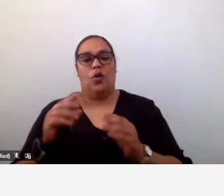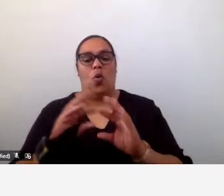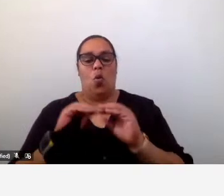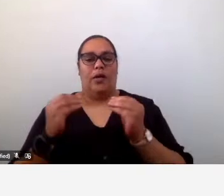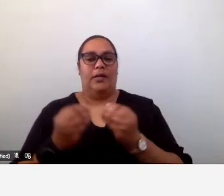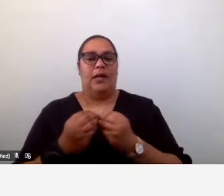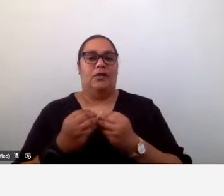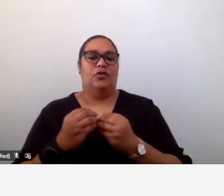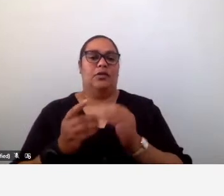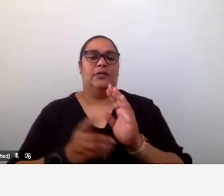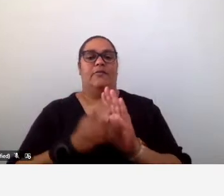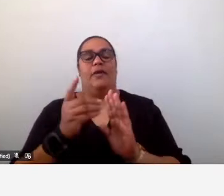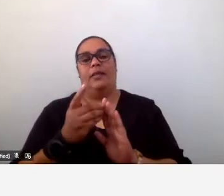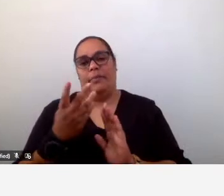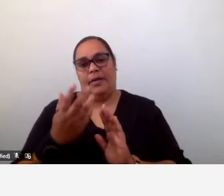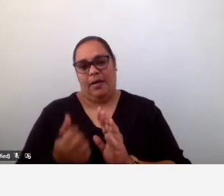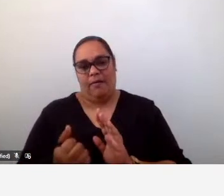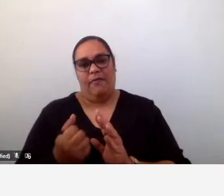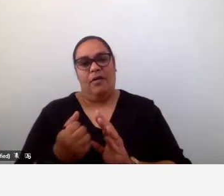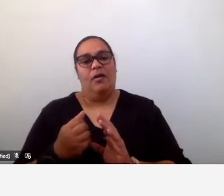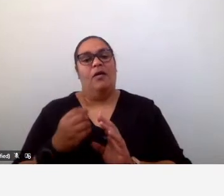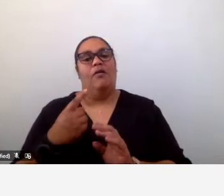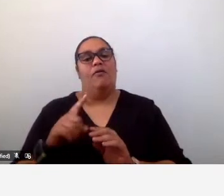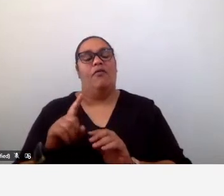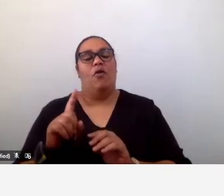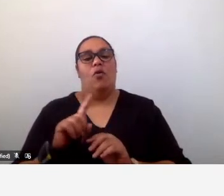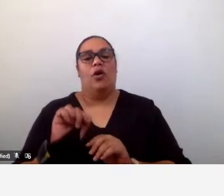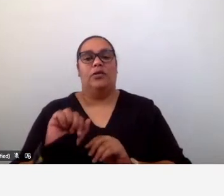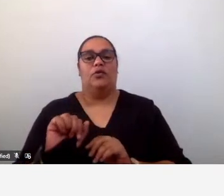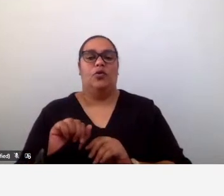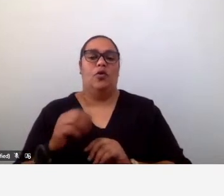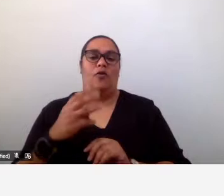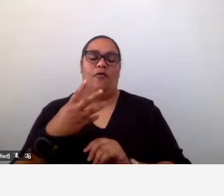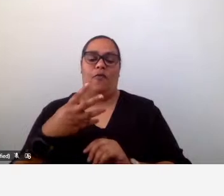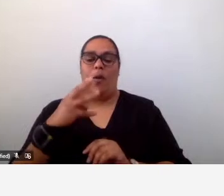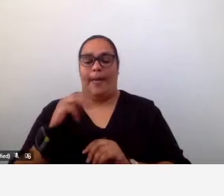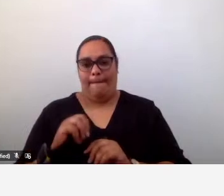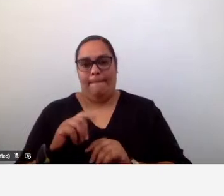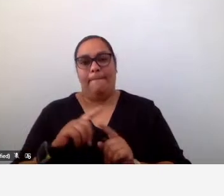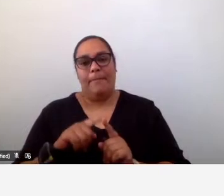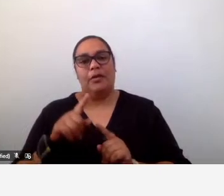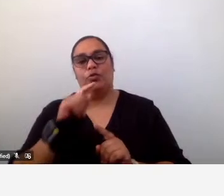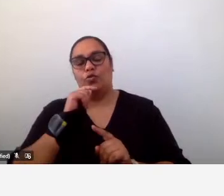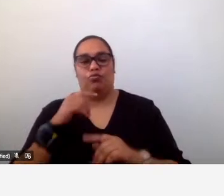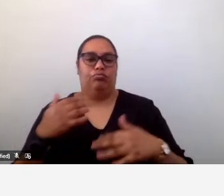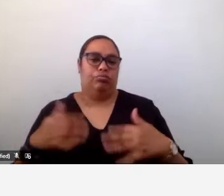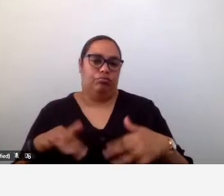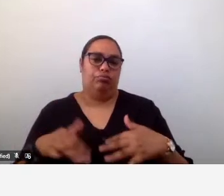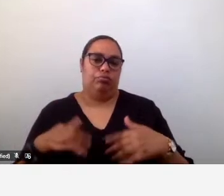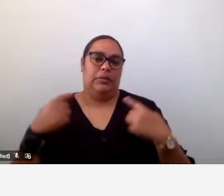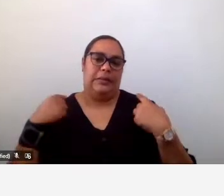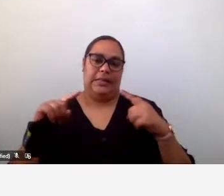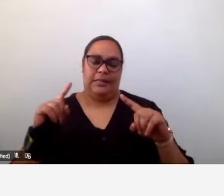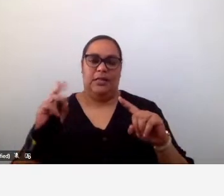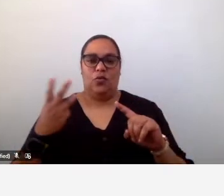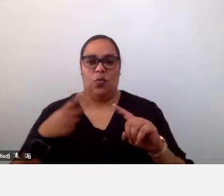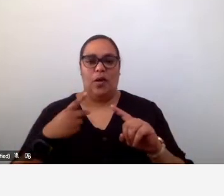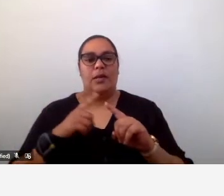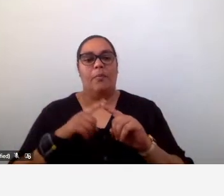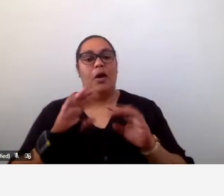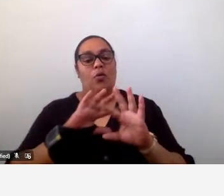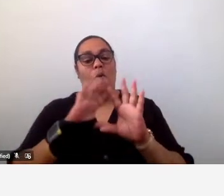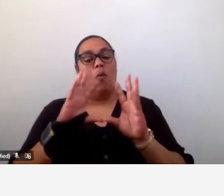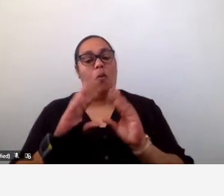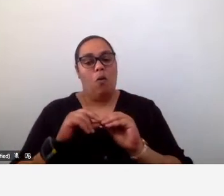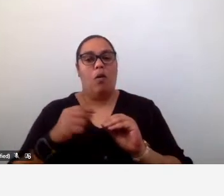organizational development of the forums, which was quite a success. Over and above